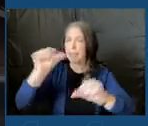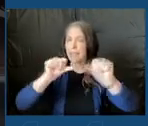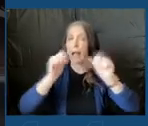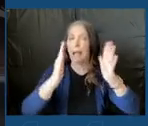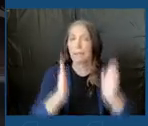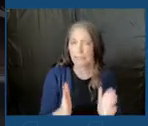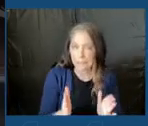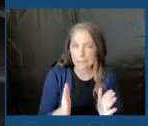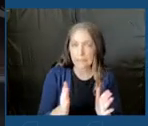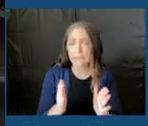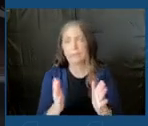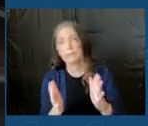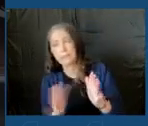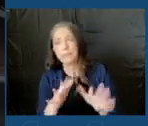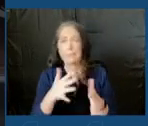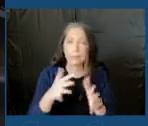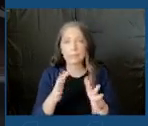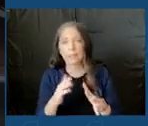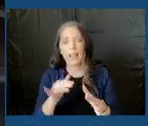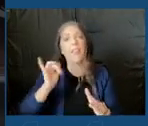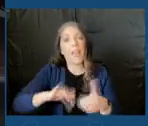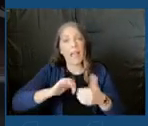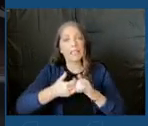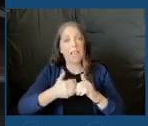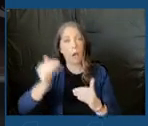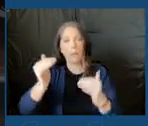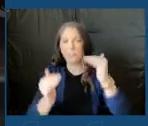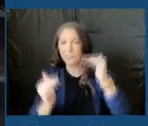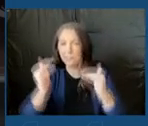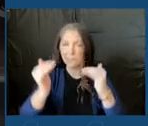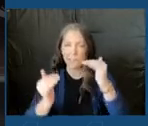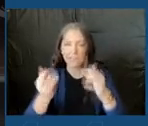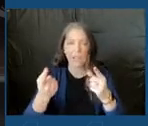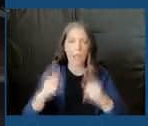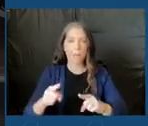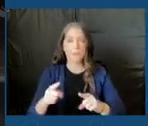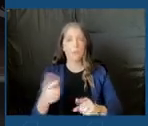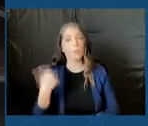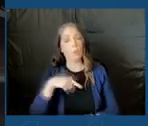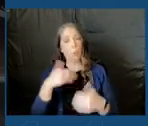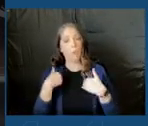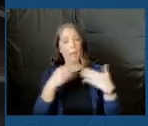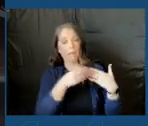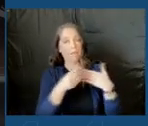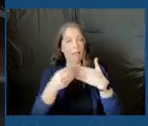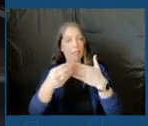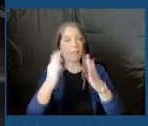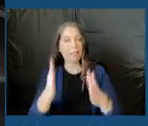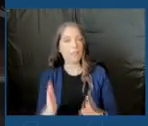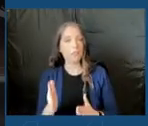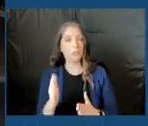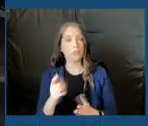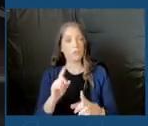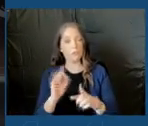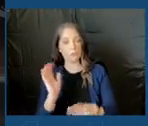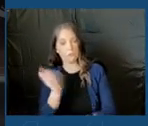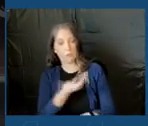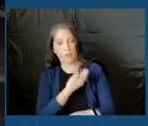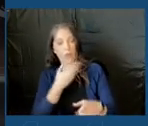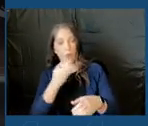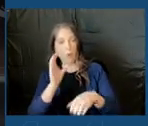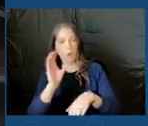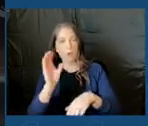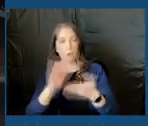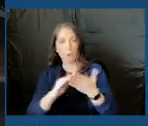those disparities occurred. And so we have leaders from across our communities. I think the Drayton sisters are here, business women